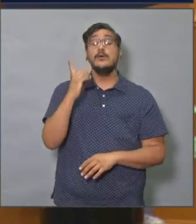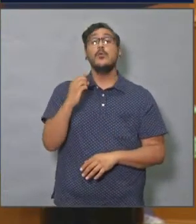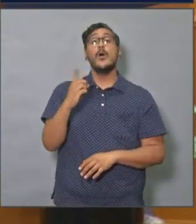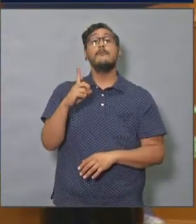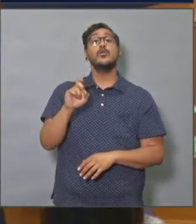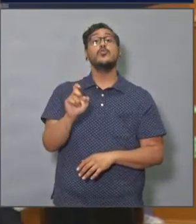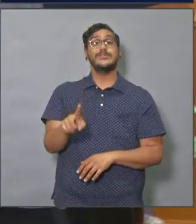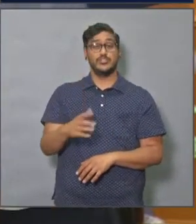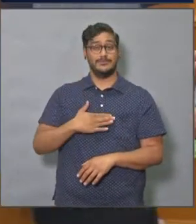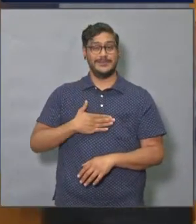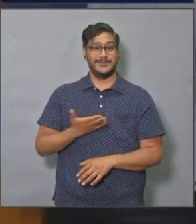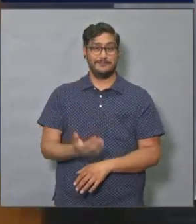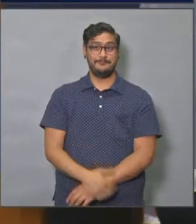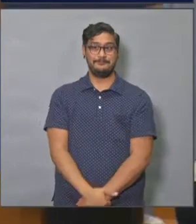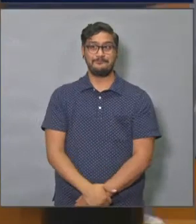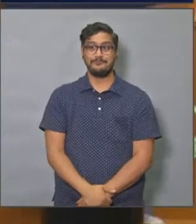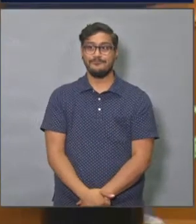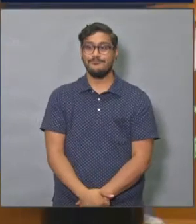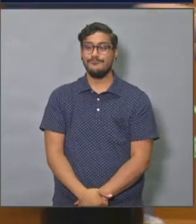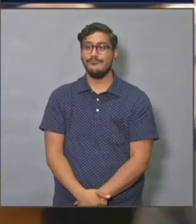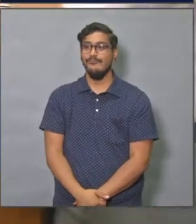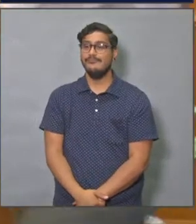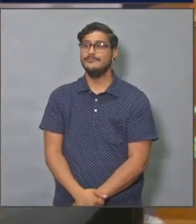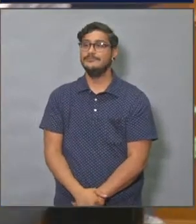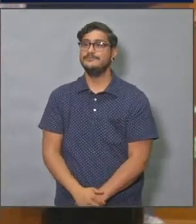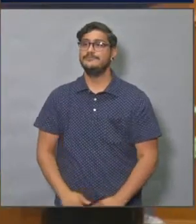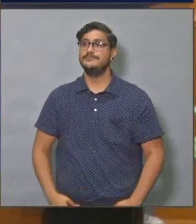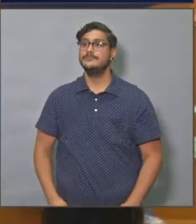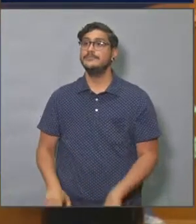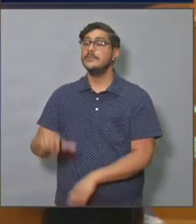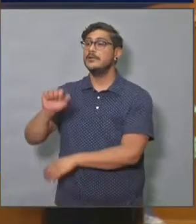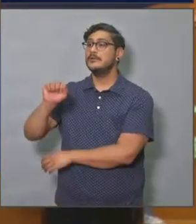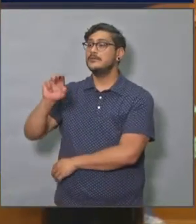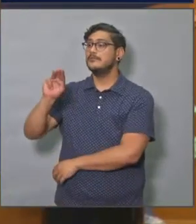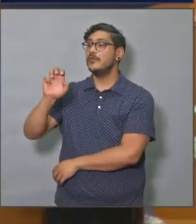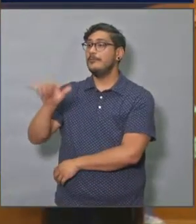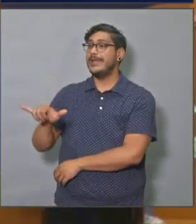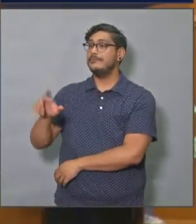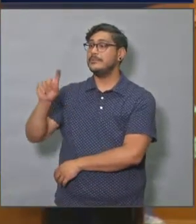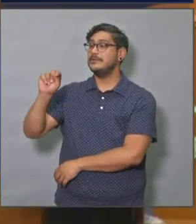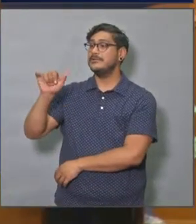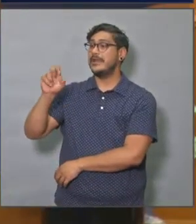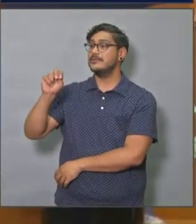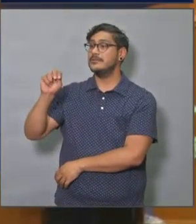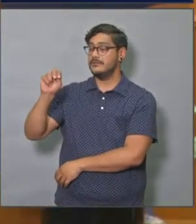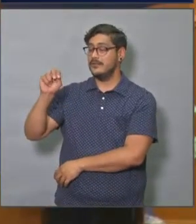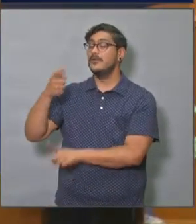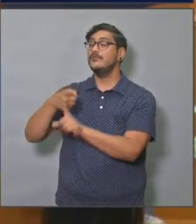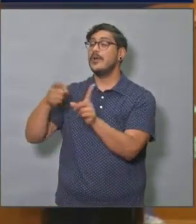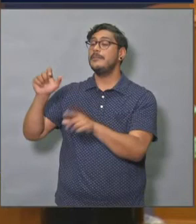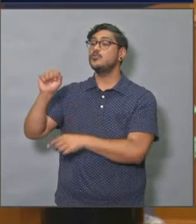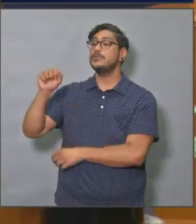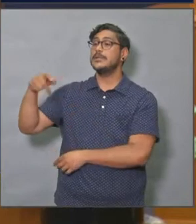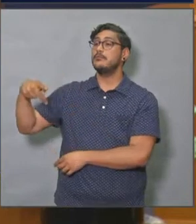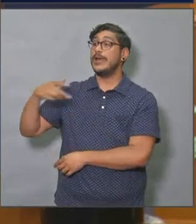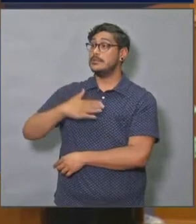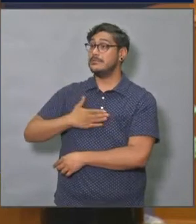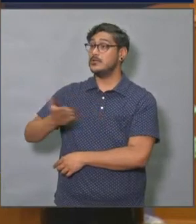question. The last question comes from Amy Taxton, the Associated Press. Please go